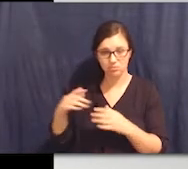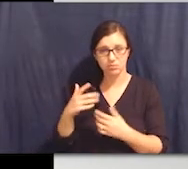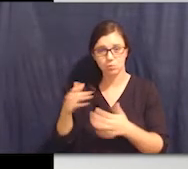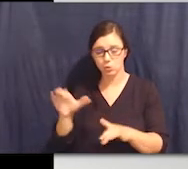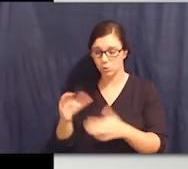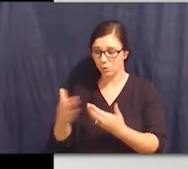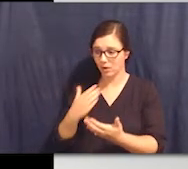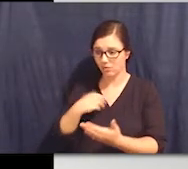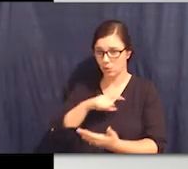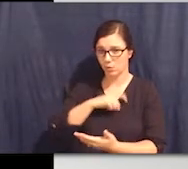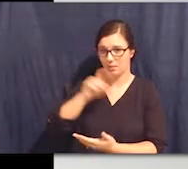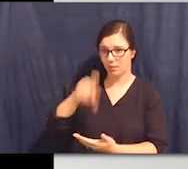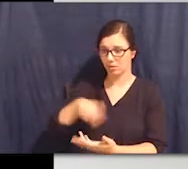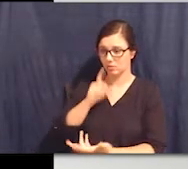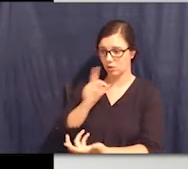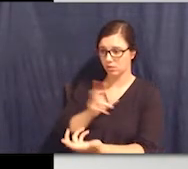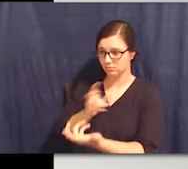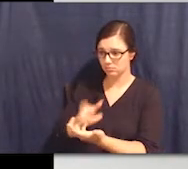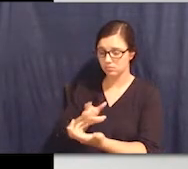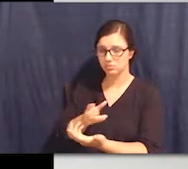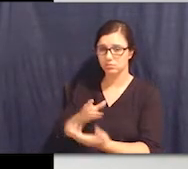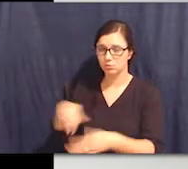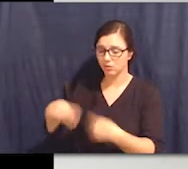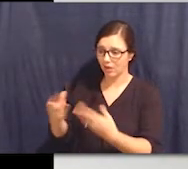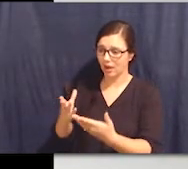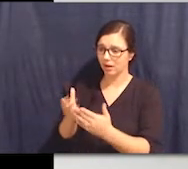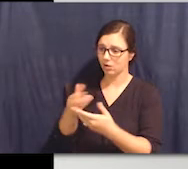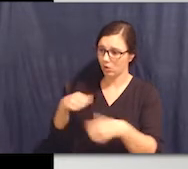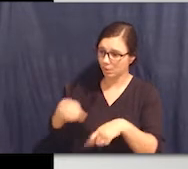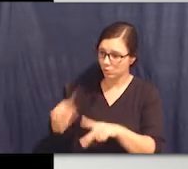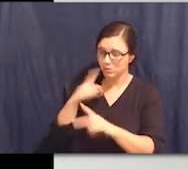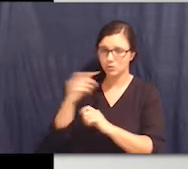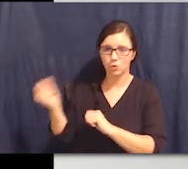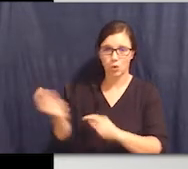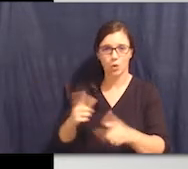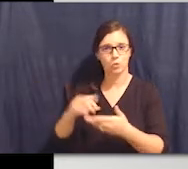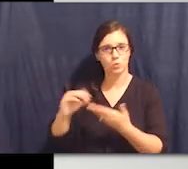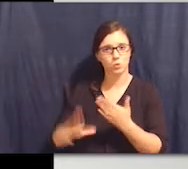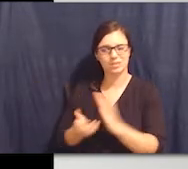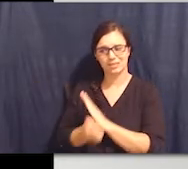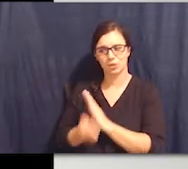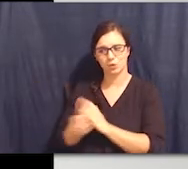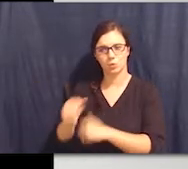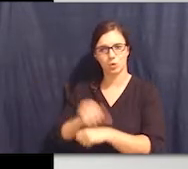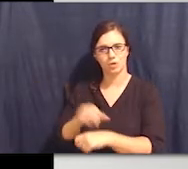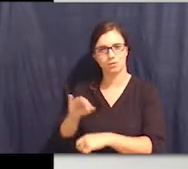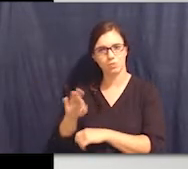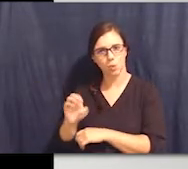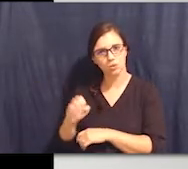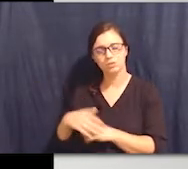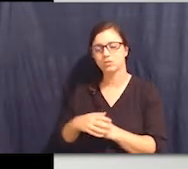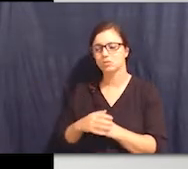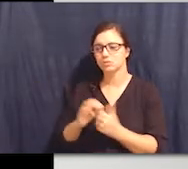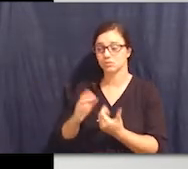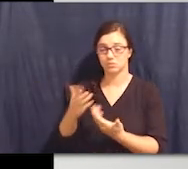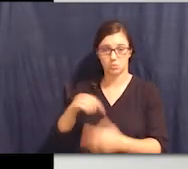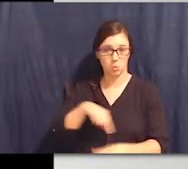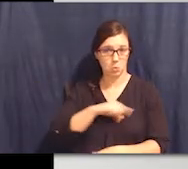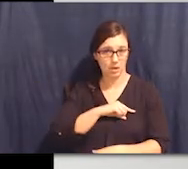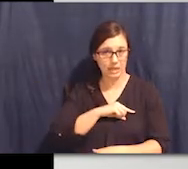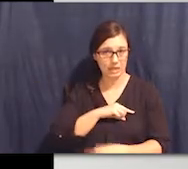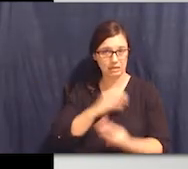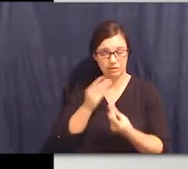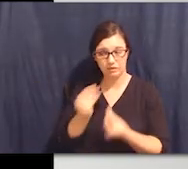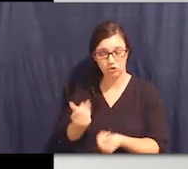in terms of developing that skilled workforce and providing opportunities for all students? And how are we doing in terms of providing quality